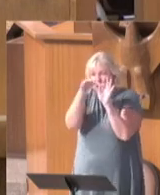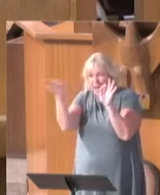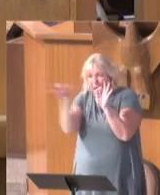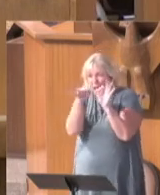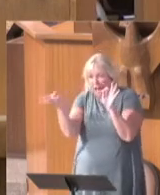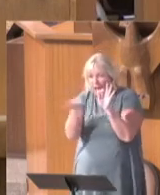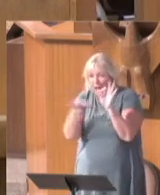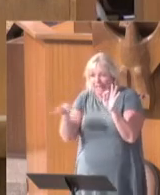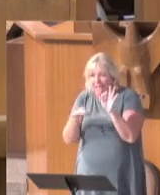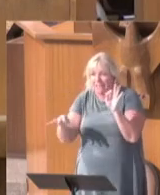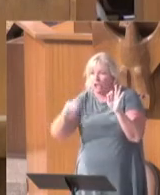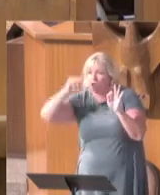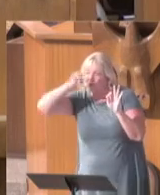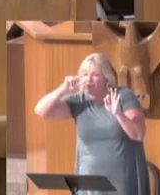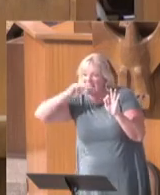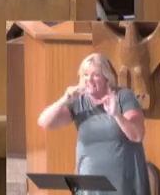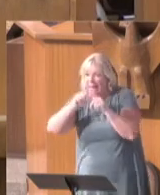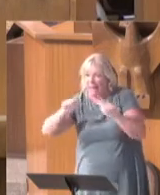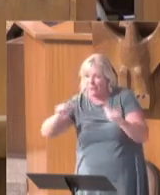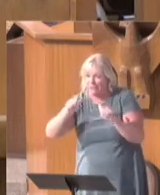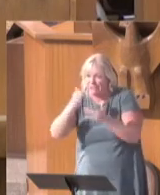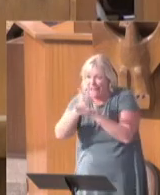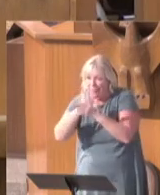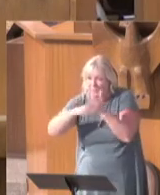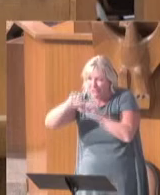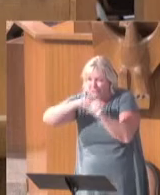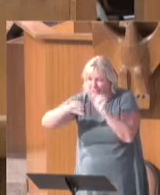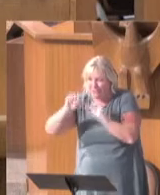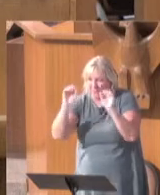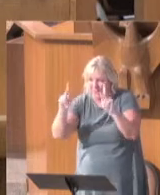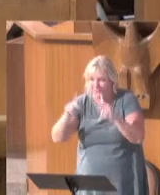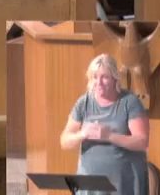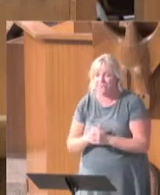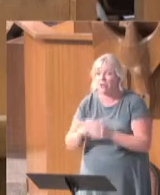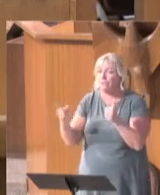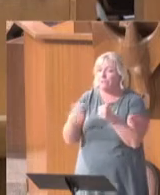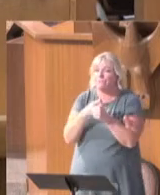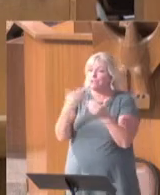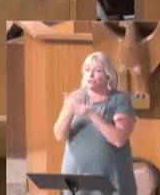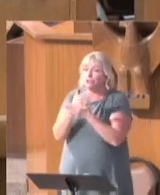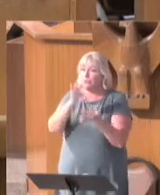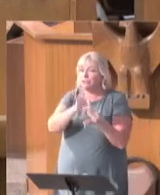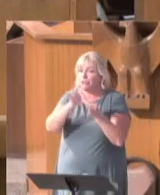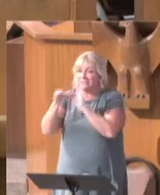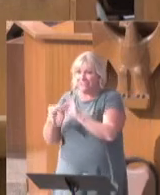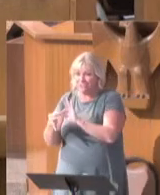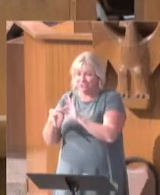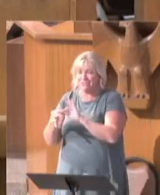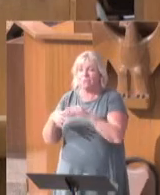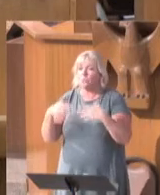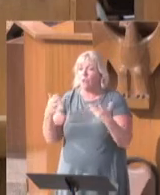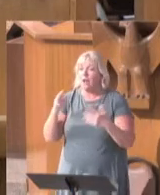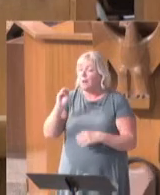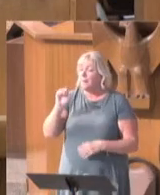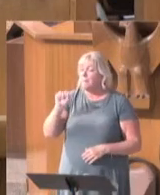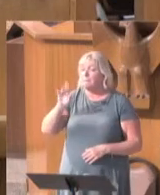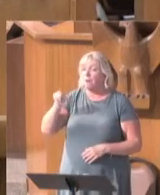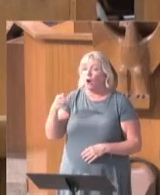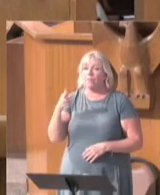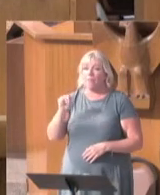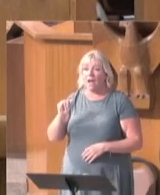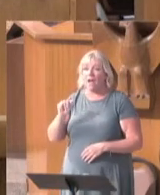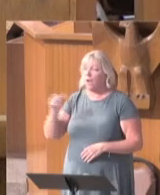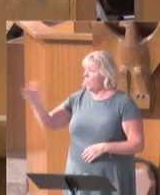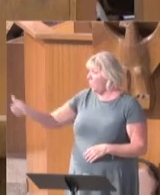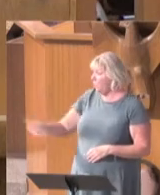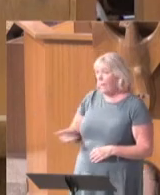and Greek out together. So bear with me. The first new interpretation Hansen offers is that Martha received Jesus into